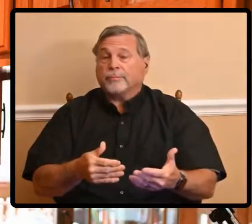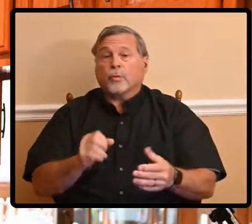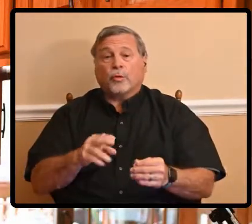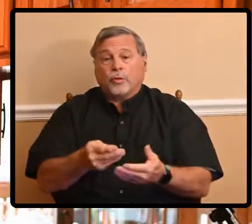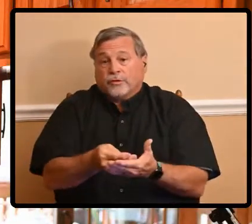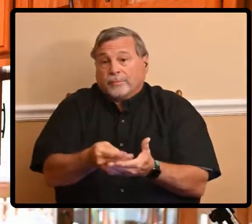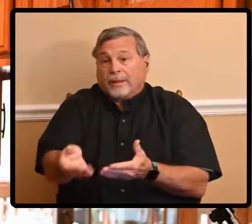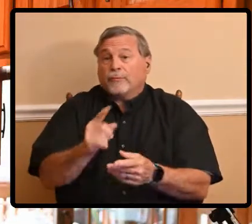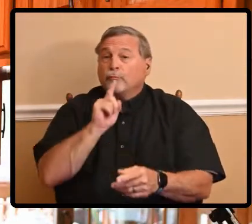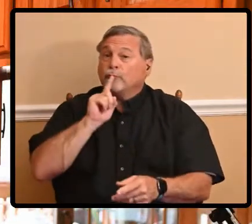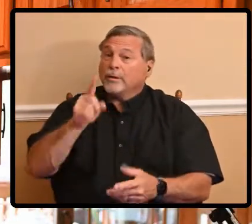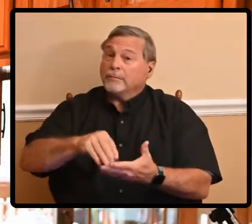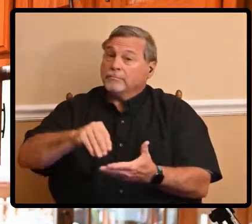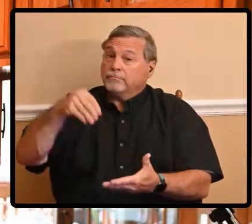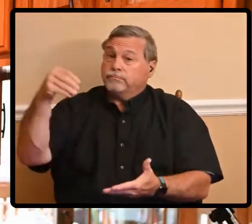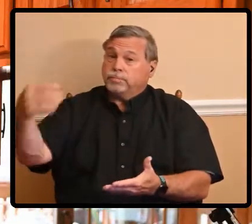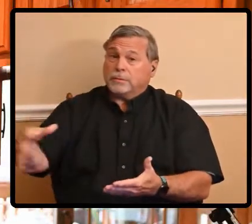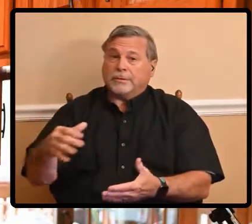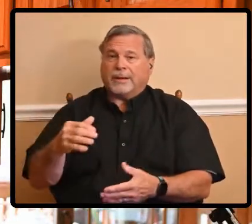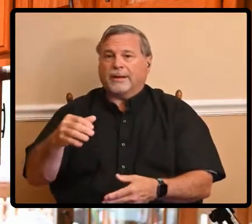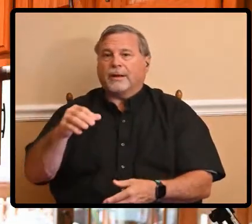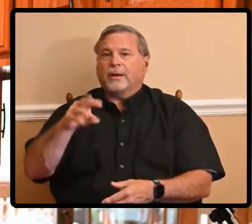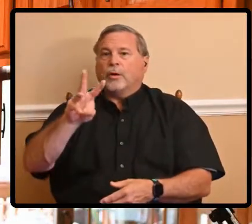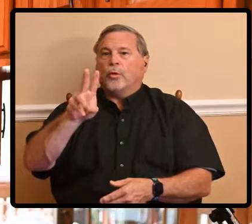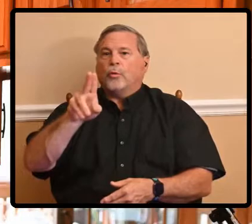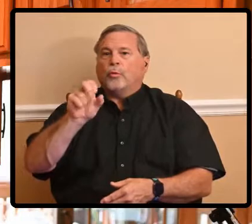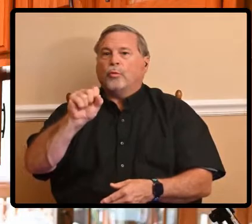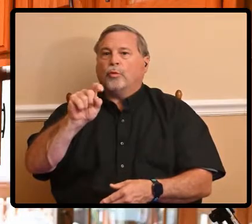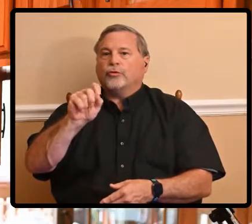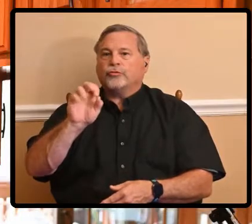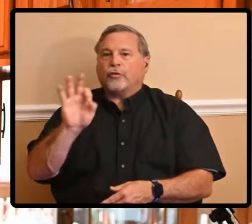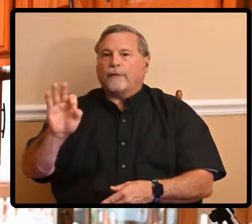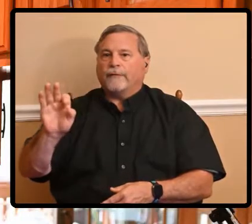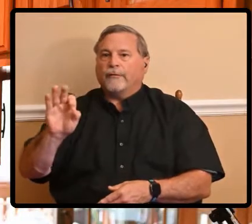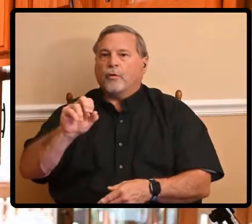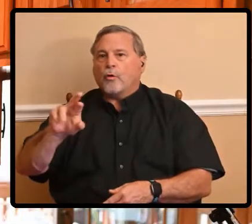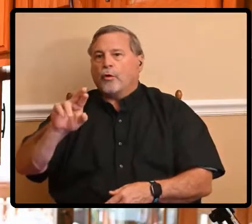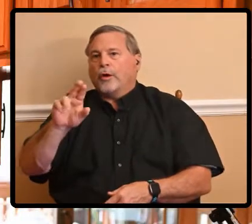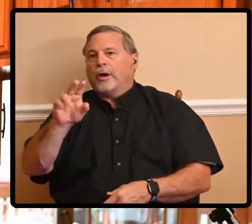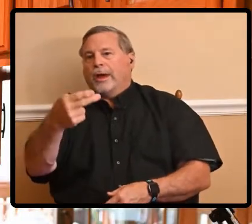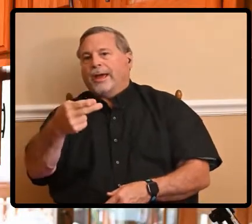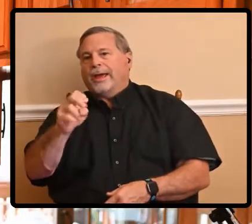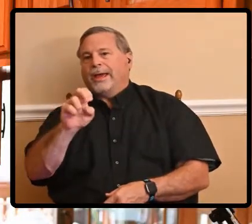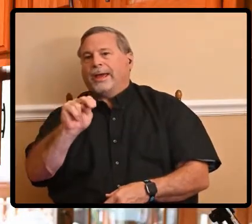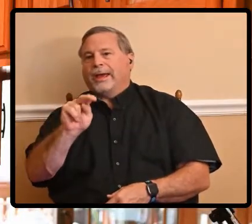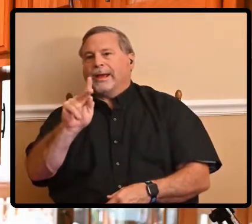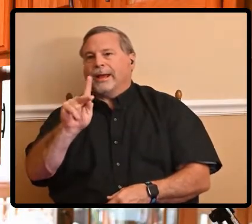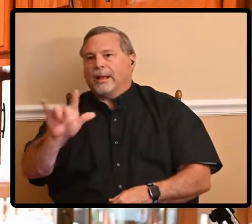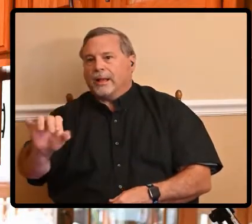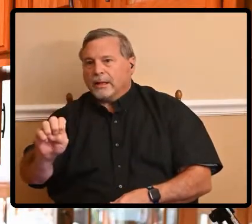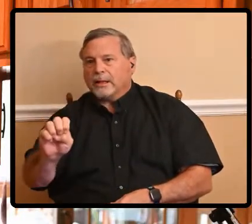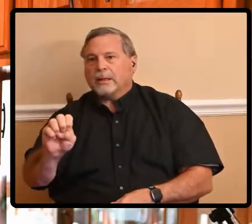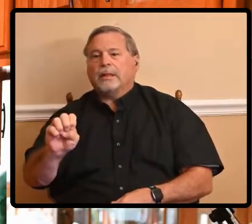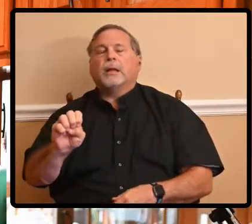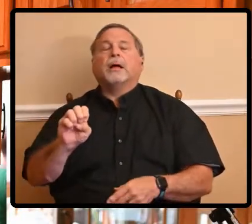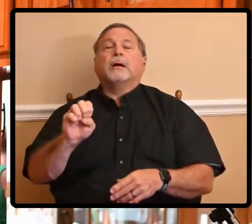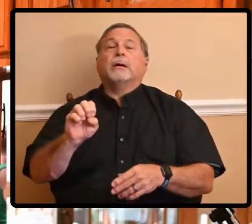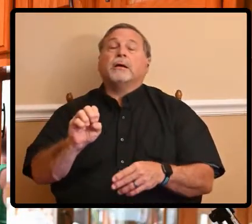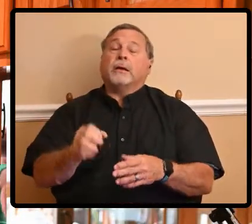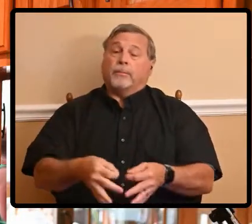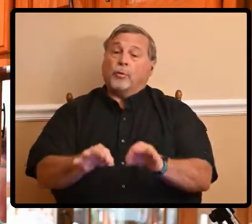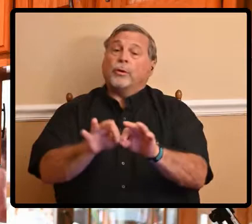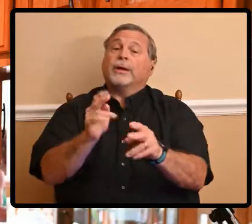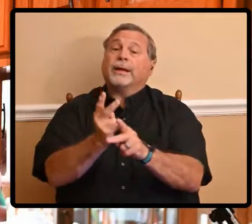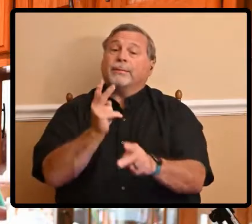or you went out and spent some serious money on like a Wusthof or a Hinkle or something like that. But the important thing is to keep it